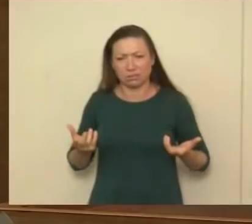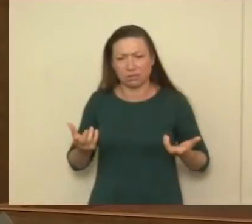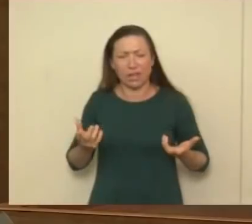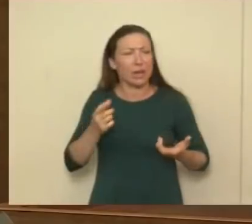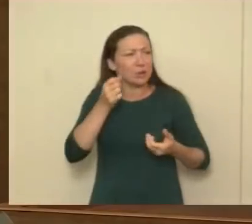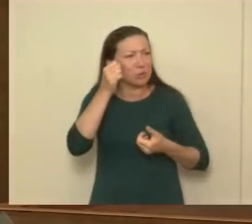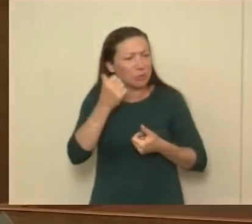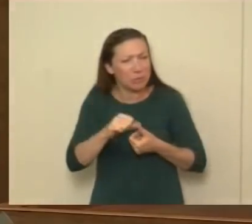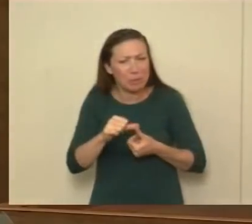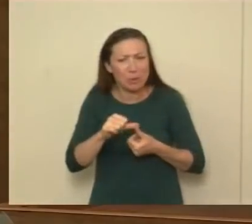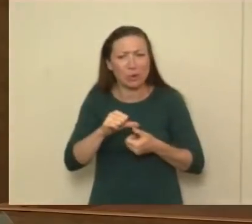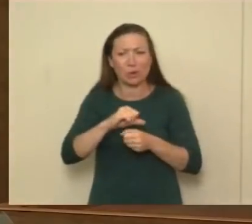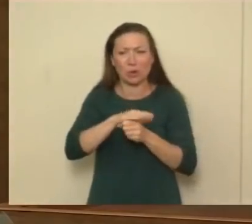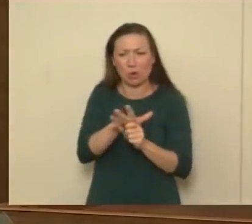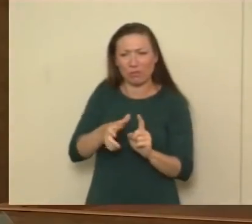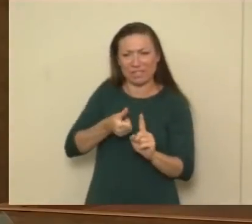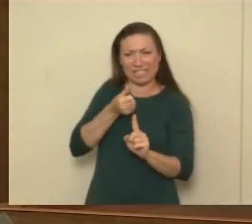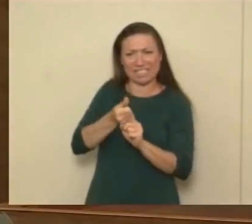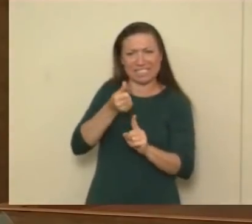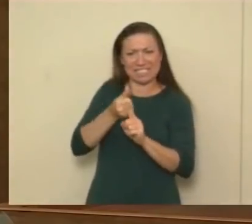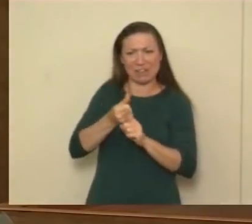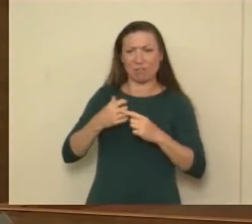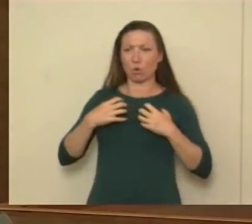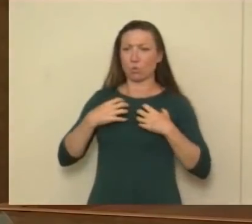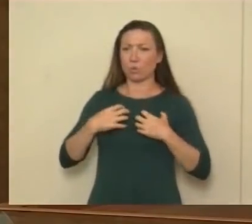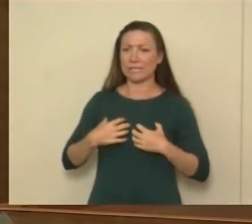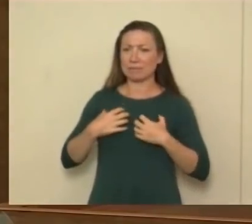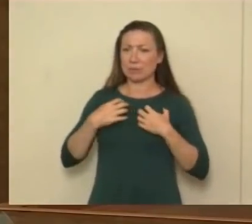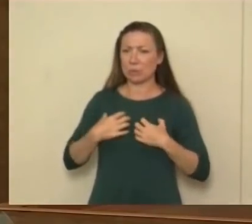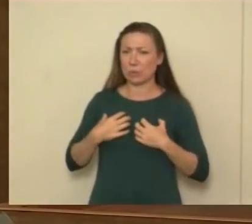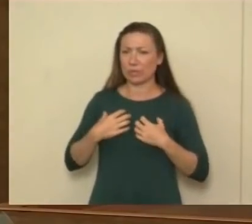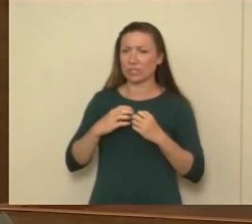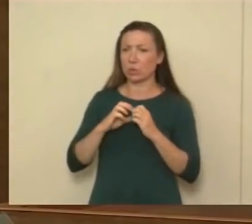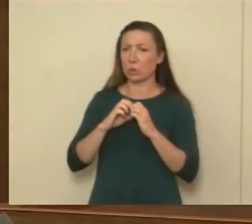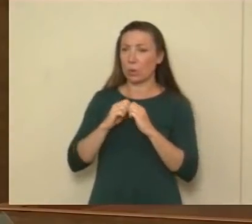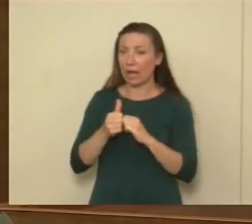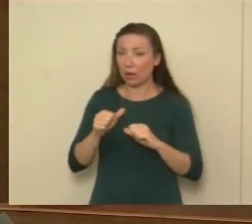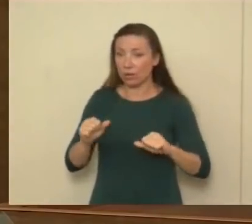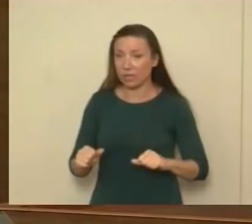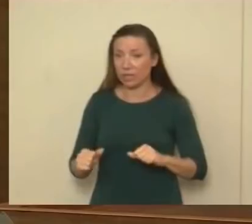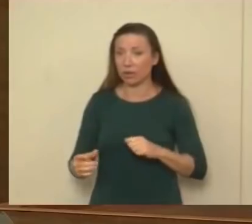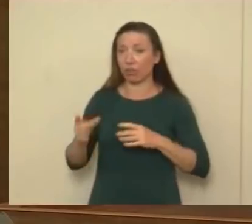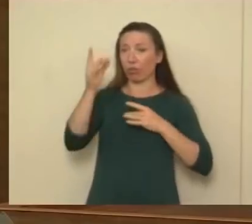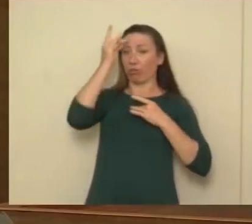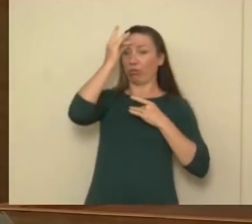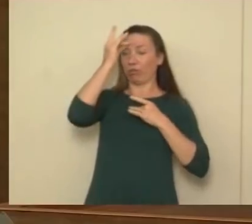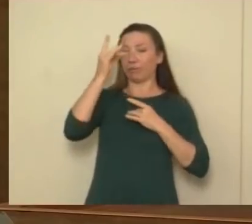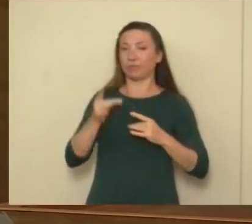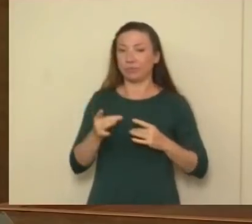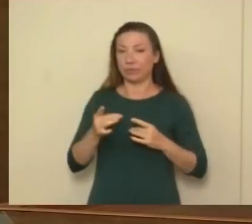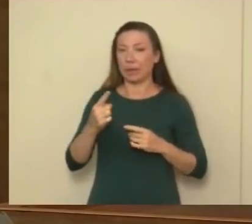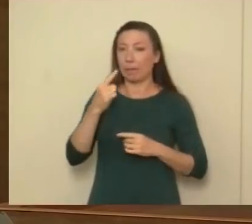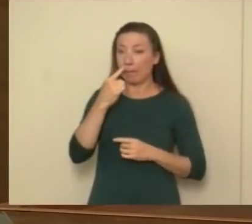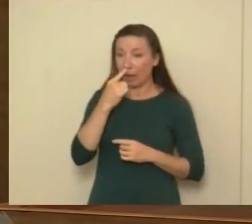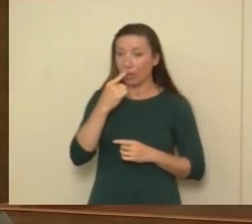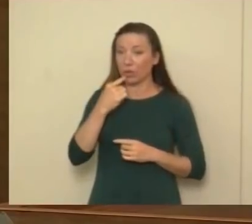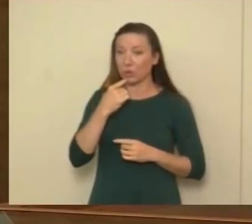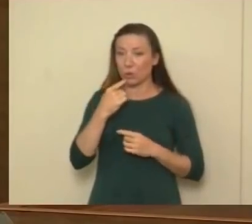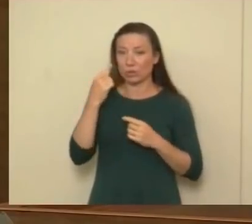virus. It can get into the body through the mouth, the nose, and actually water droplets in the eyes.